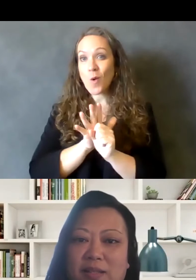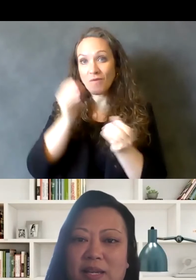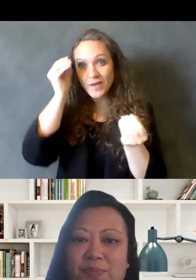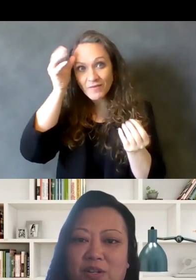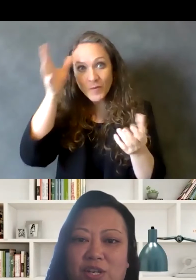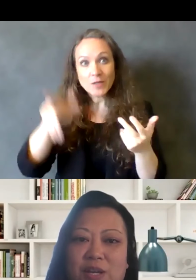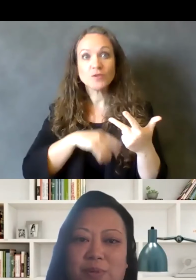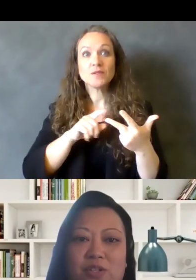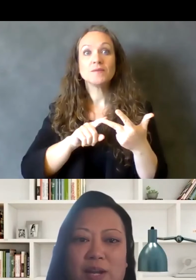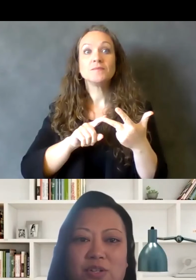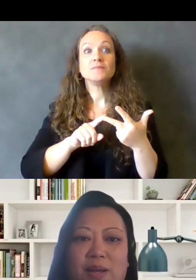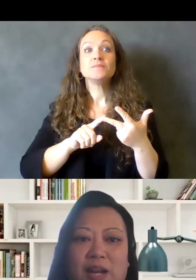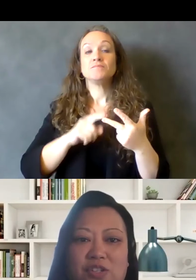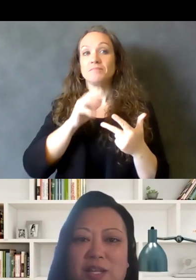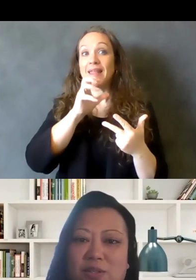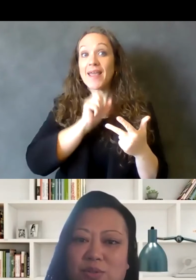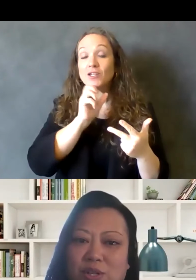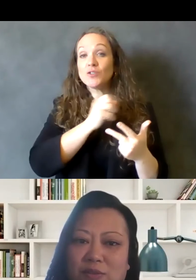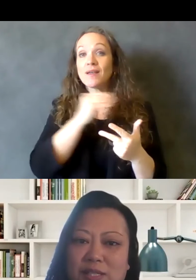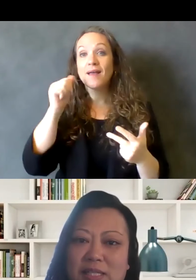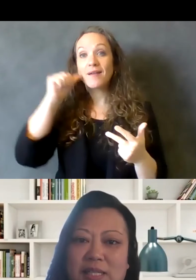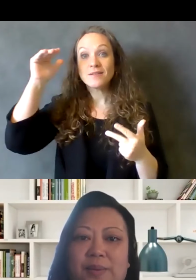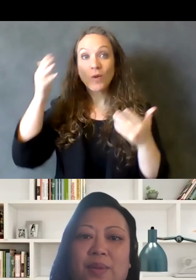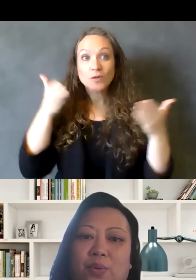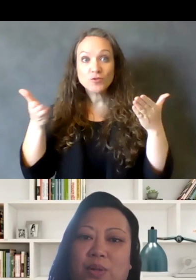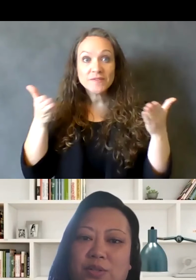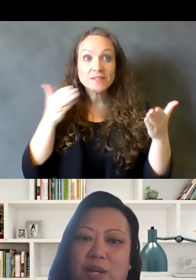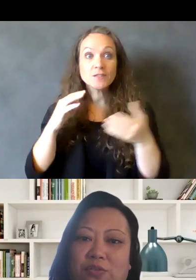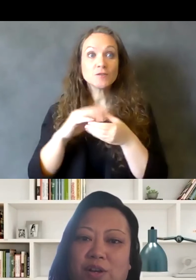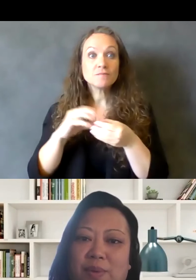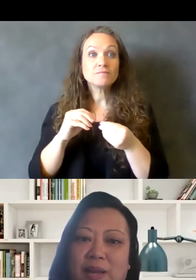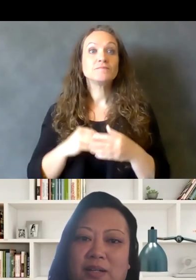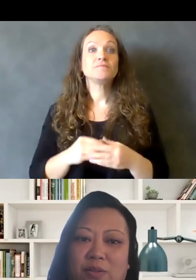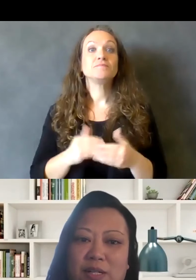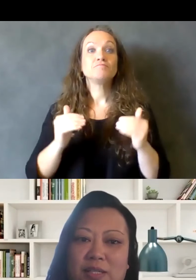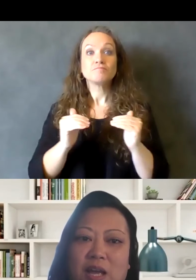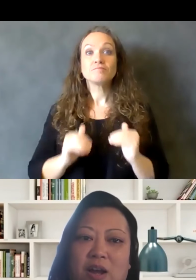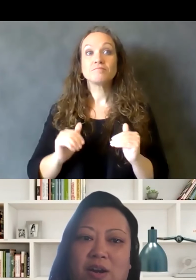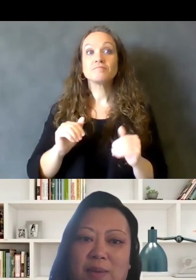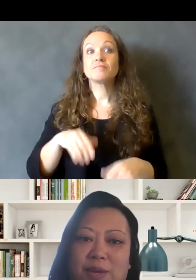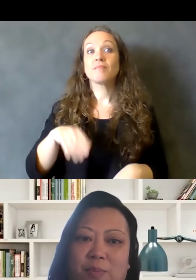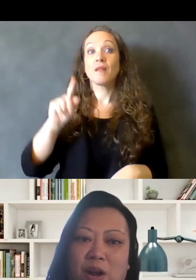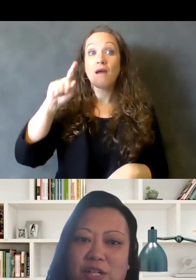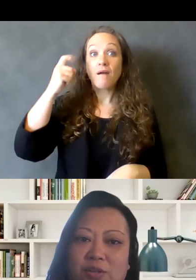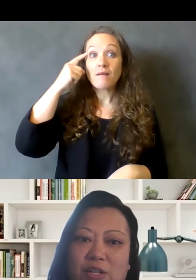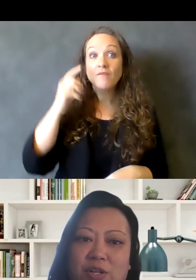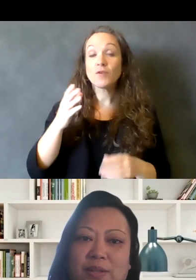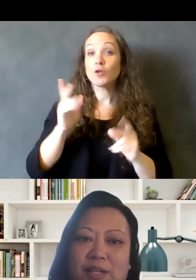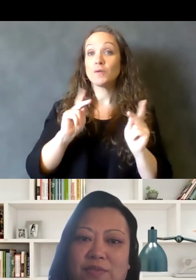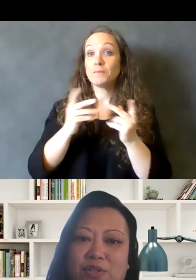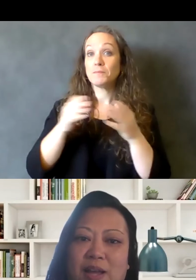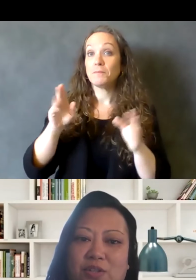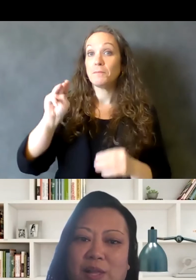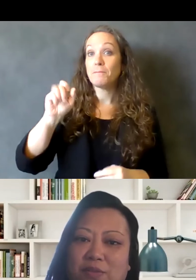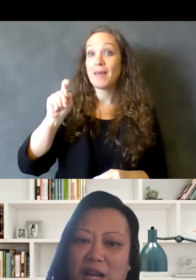Mark Beckley, our Chief Deputy Director, about Aging and Adult Services. We'll also hear from Amanda Lawrence, our MPA Project Director, about